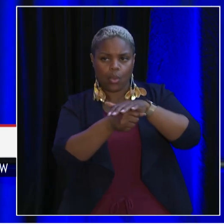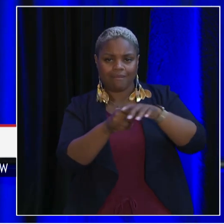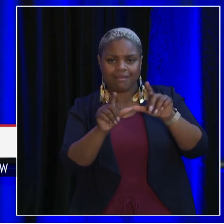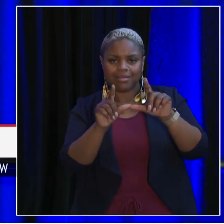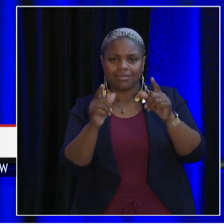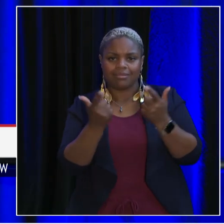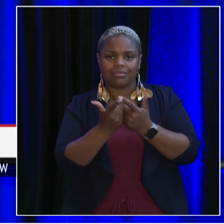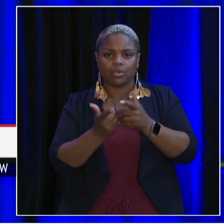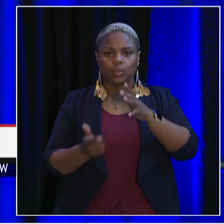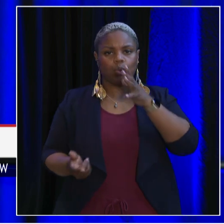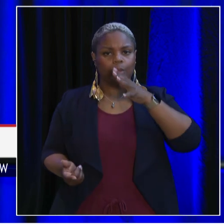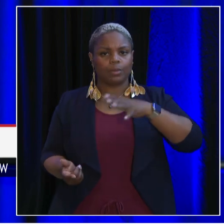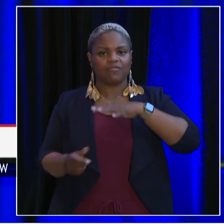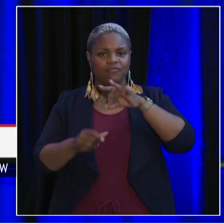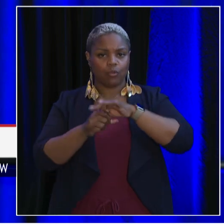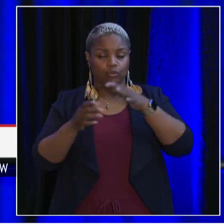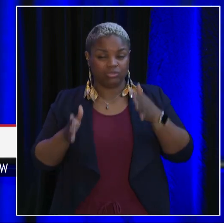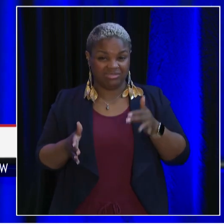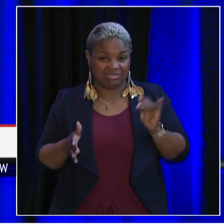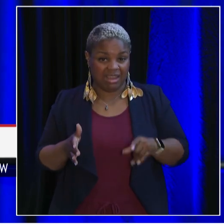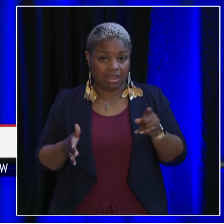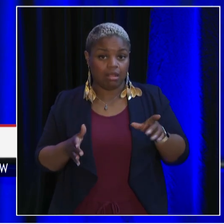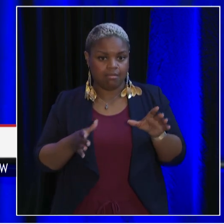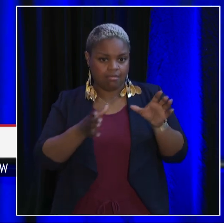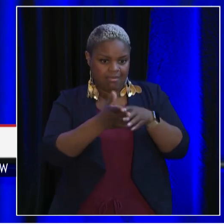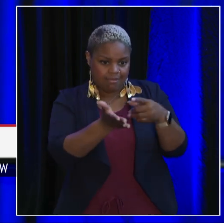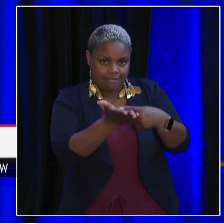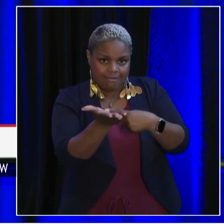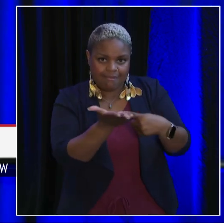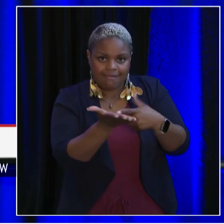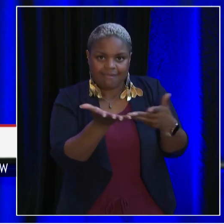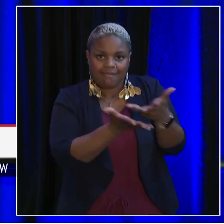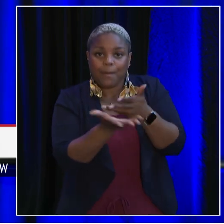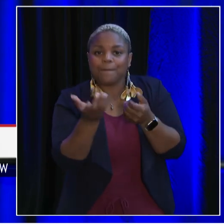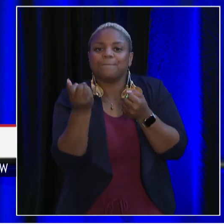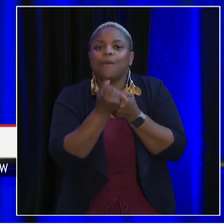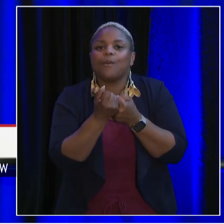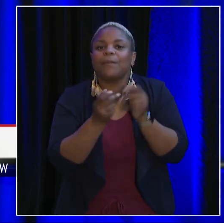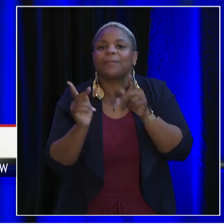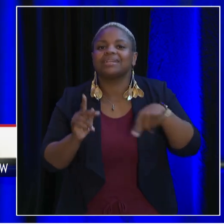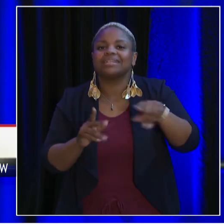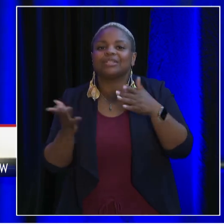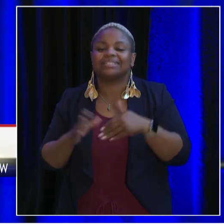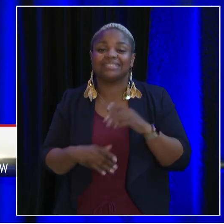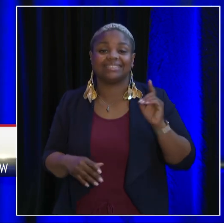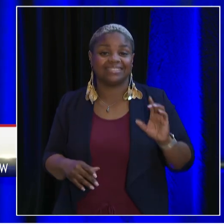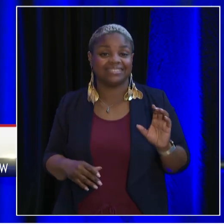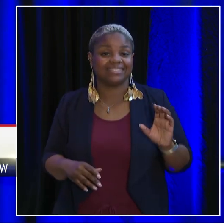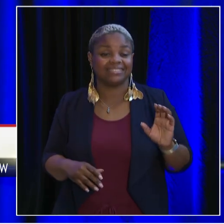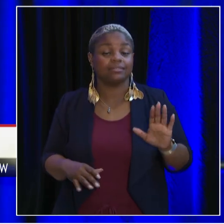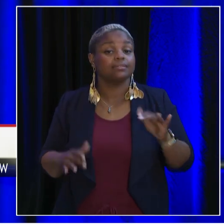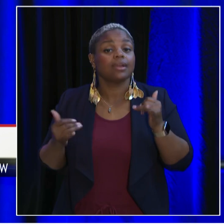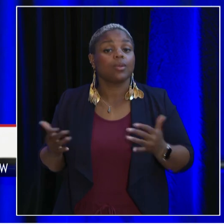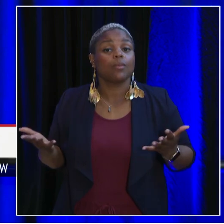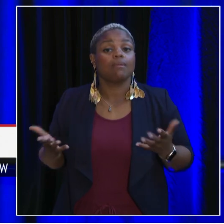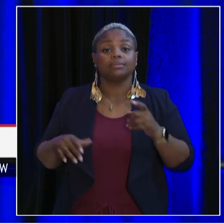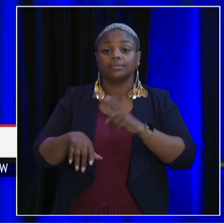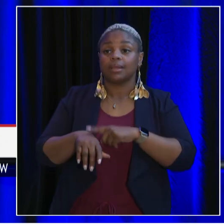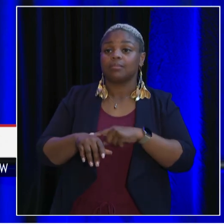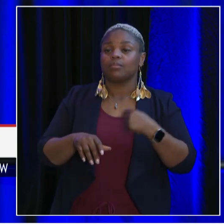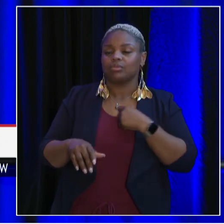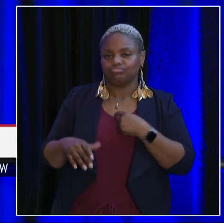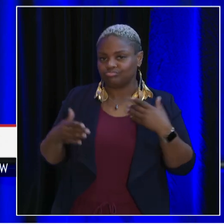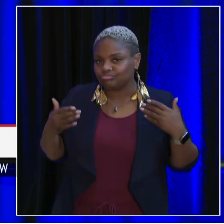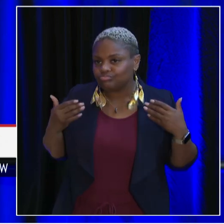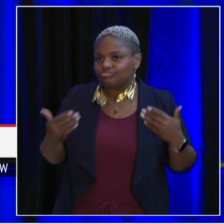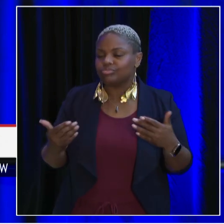activists standing in solidarity with the people of DC. It is time for us to make a bold stand for democracy by